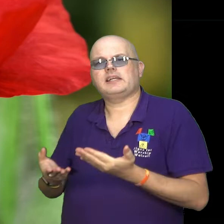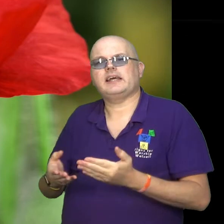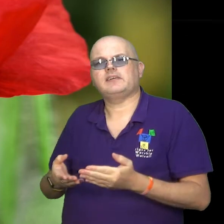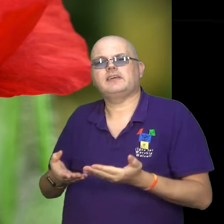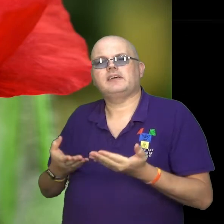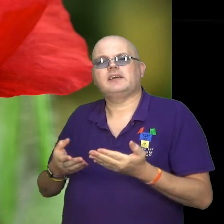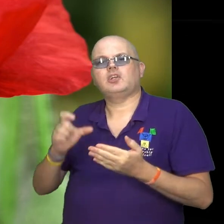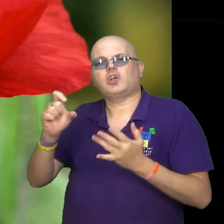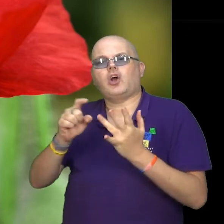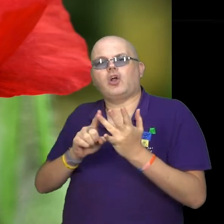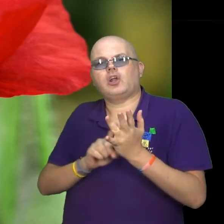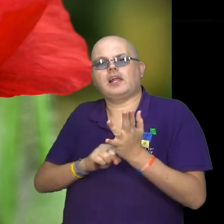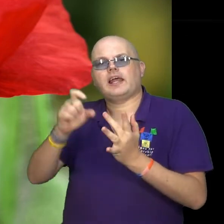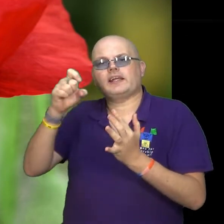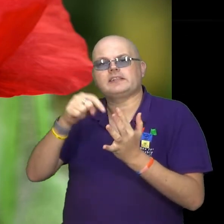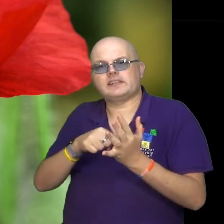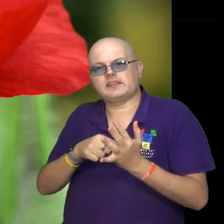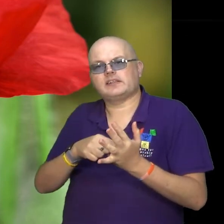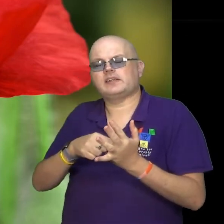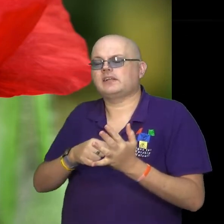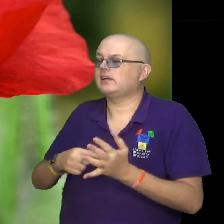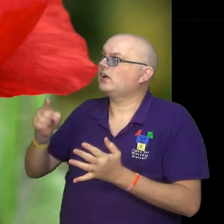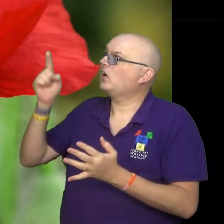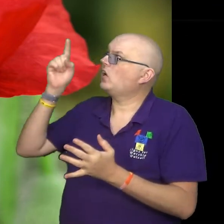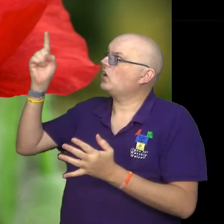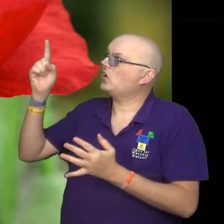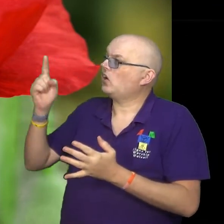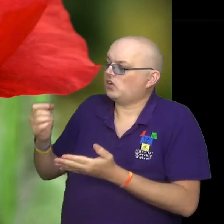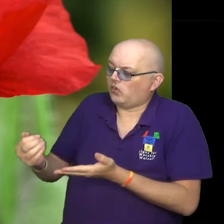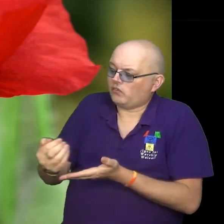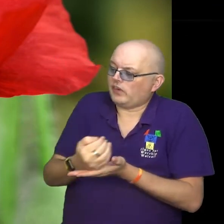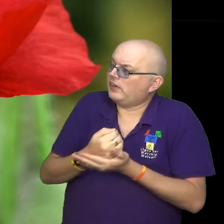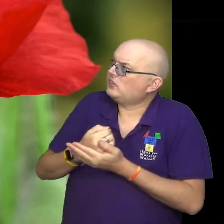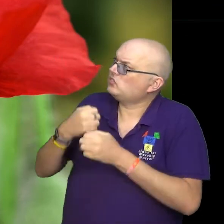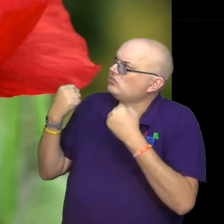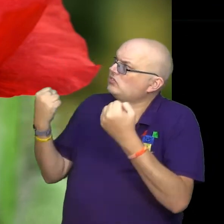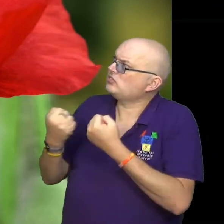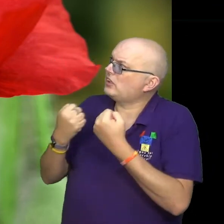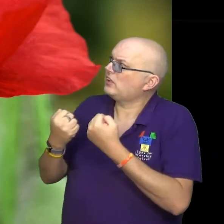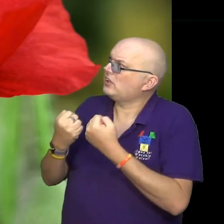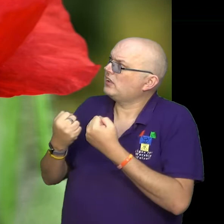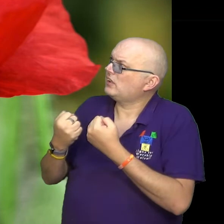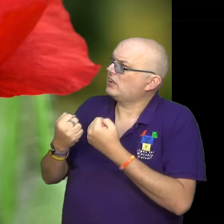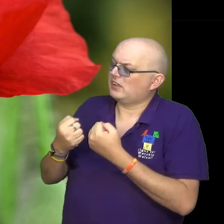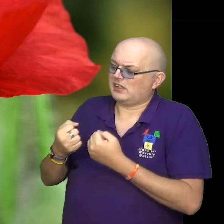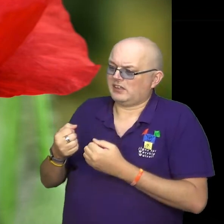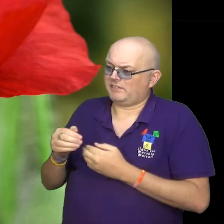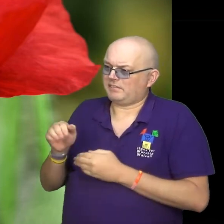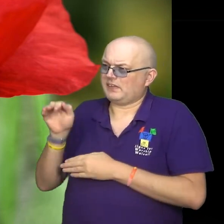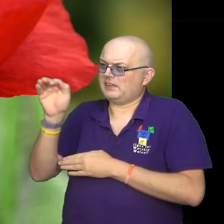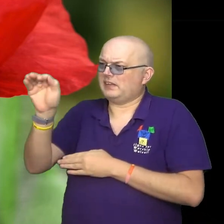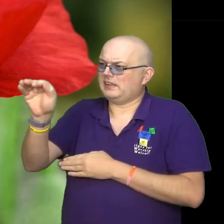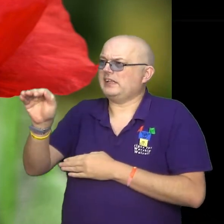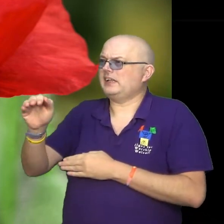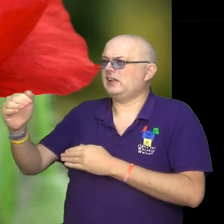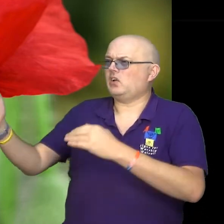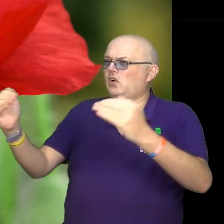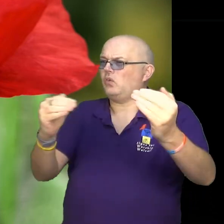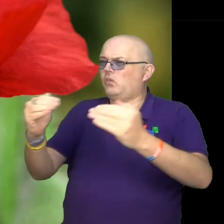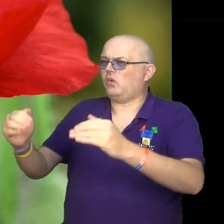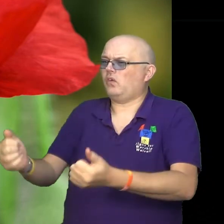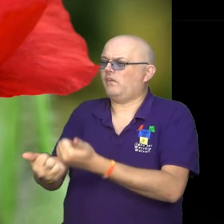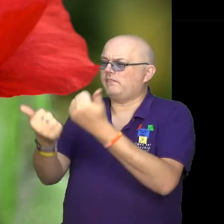And the collect for this Sunday. God, our refuge and strength, bring near the day when war shall